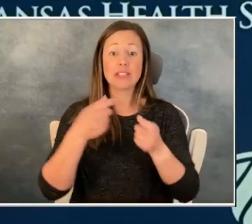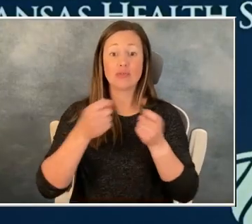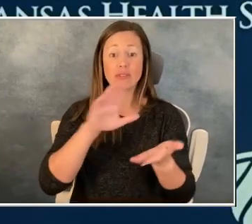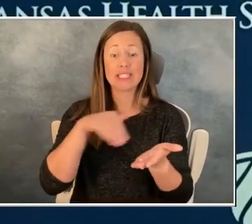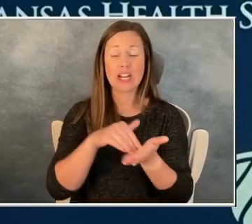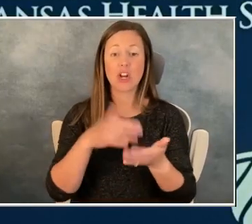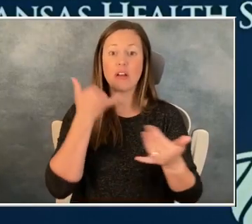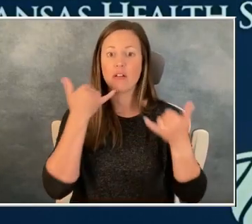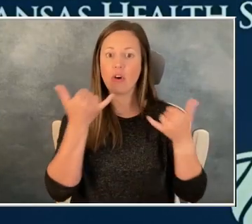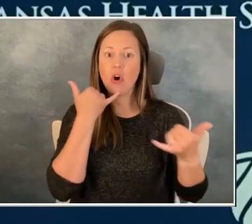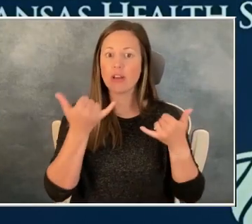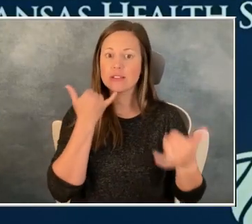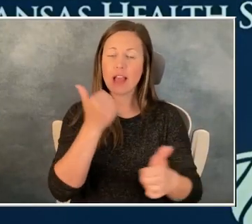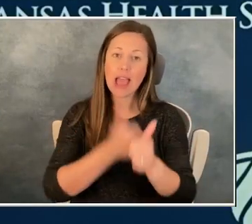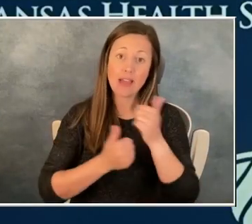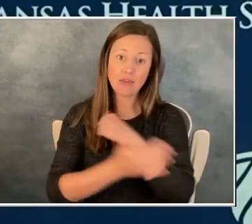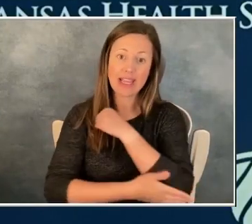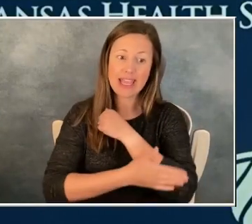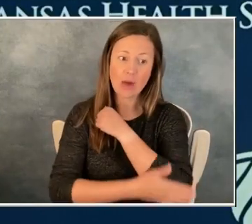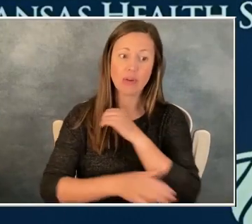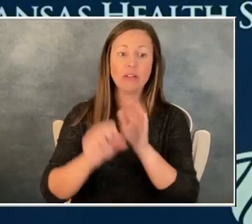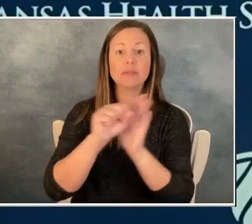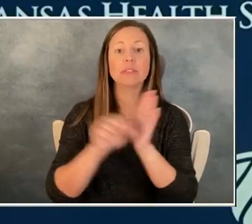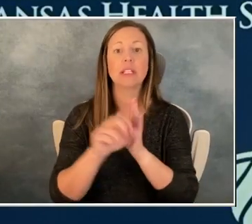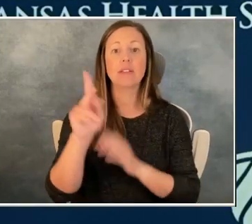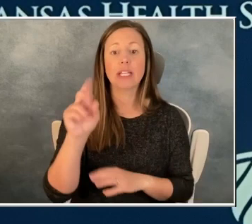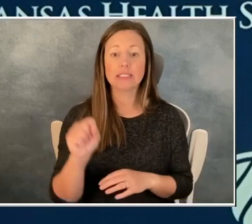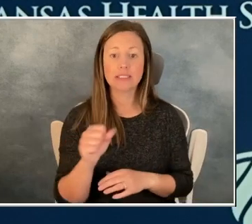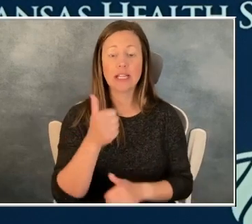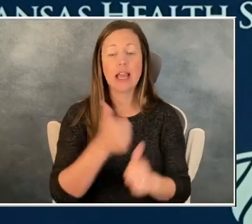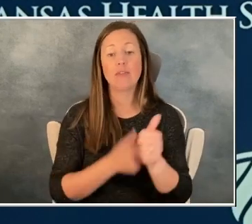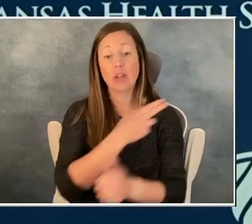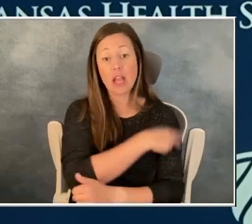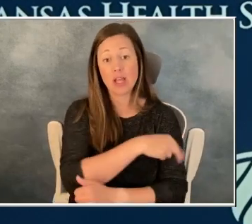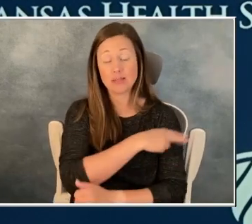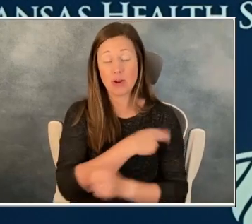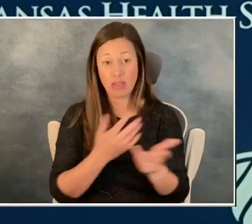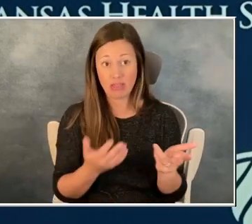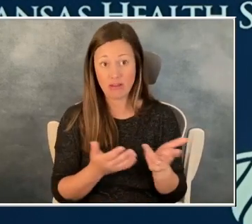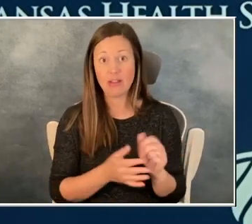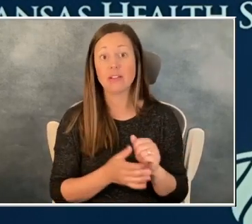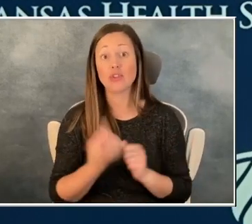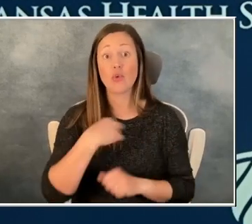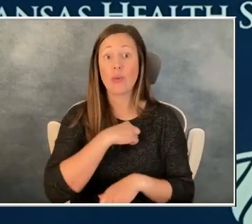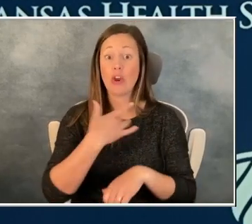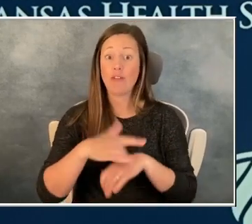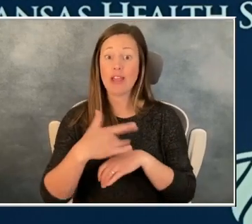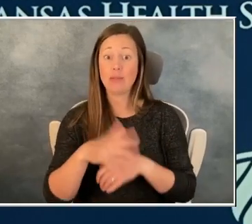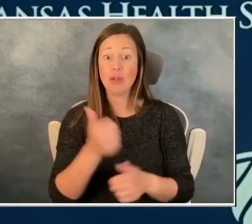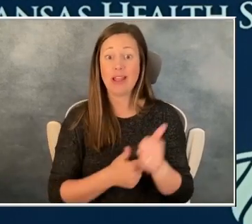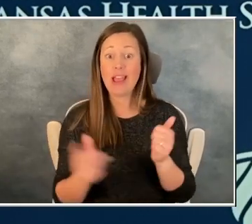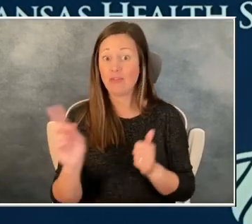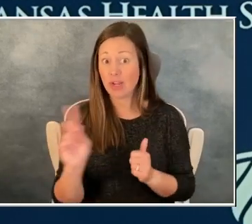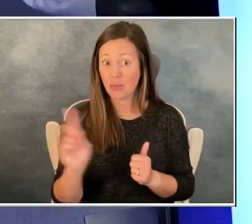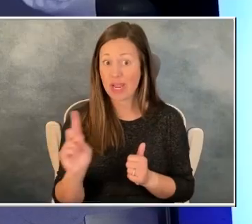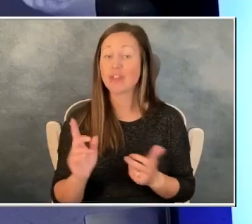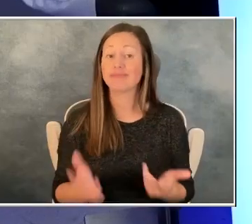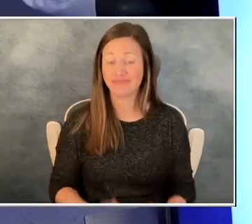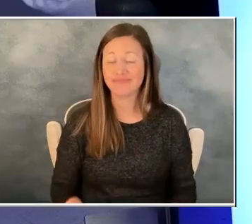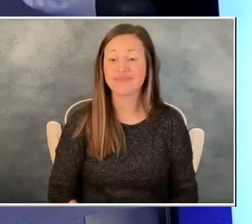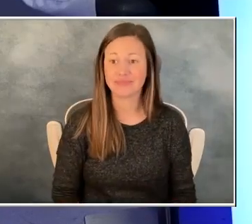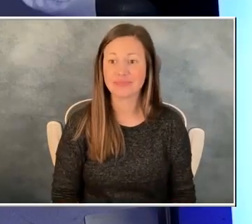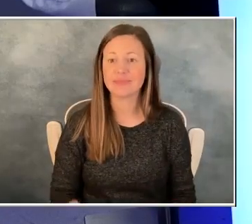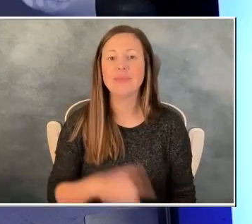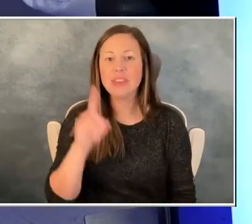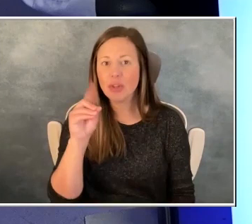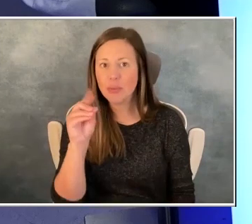county in the state of Kansas, from every hospital. So we're available everywhere, all the time, any place. One more question just rolled